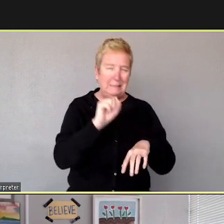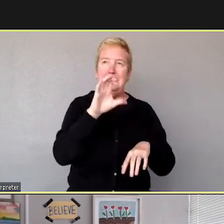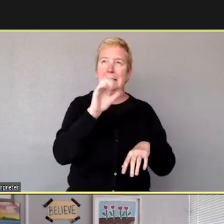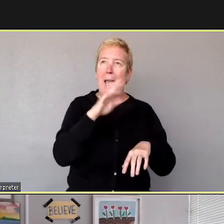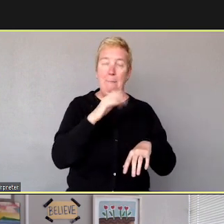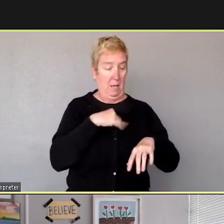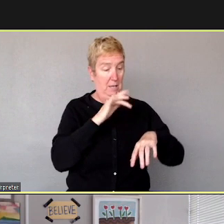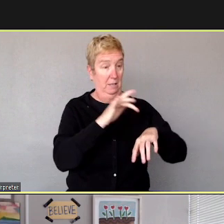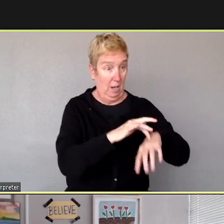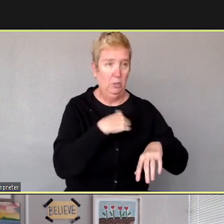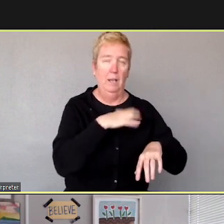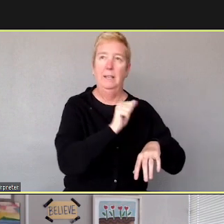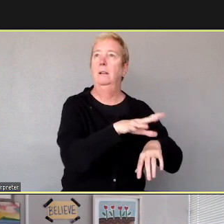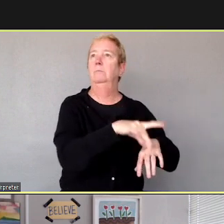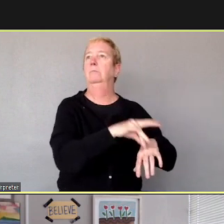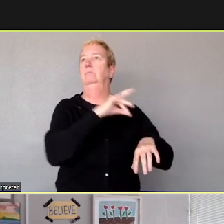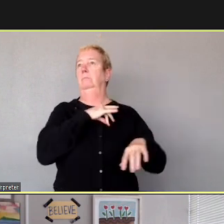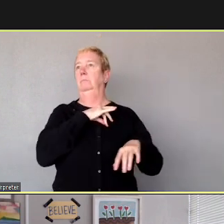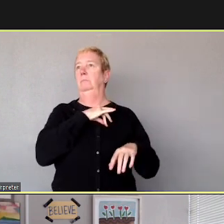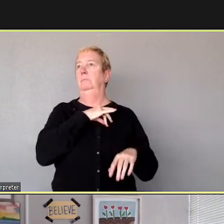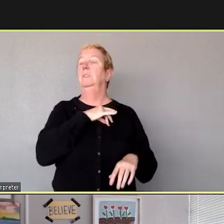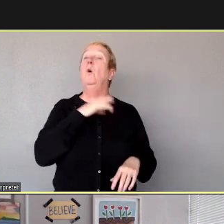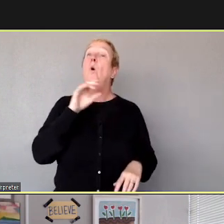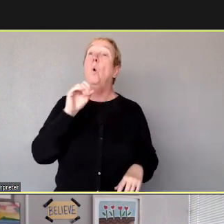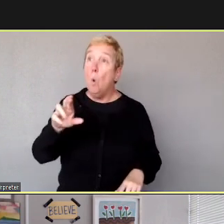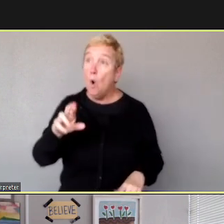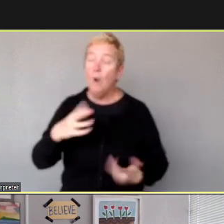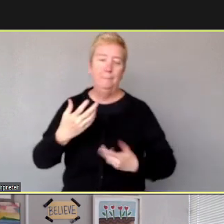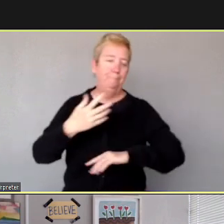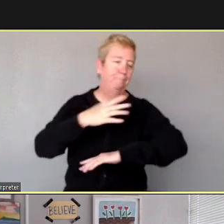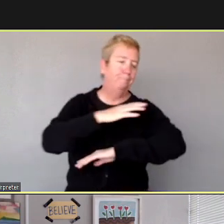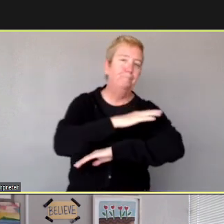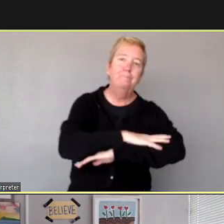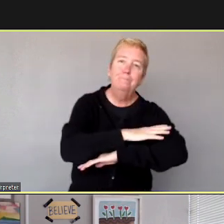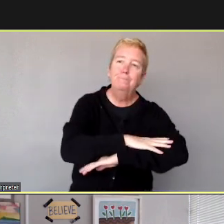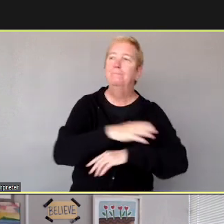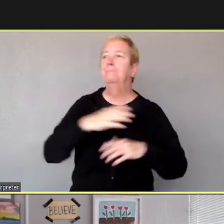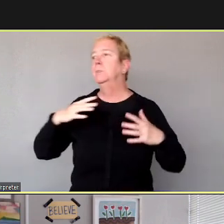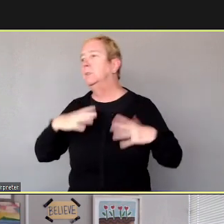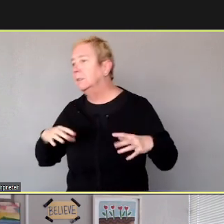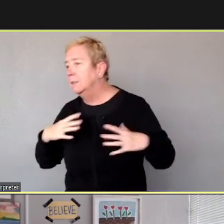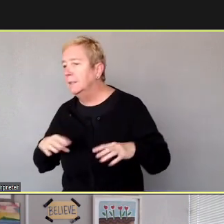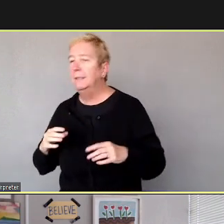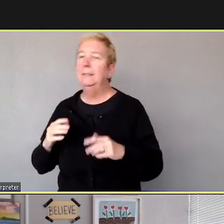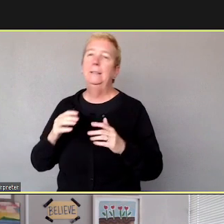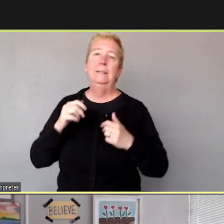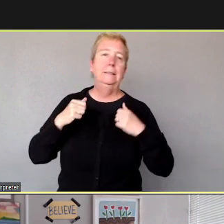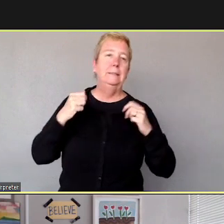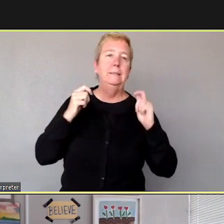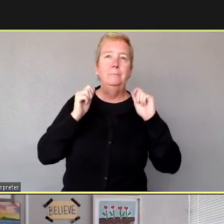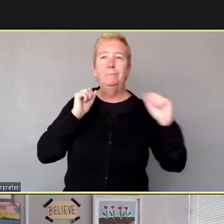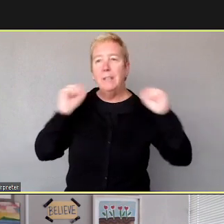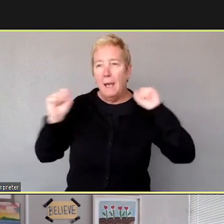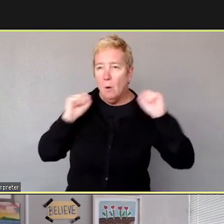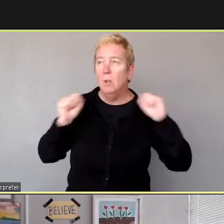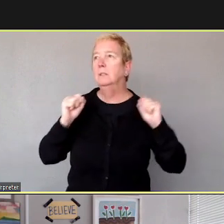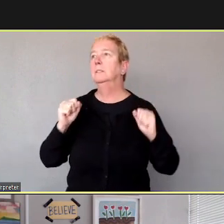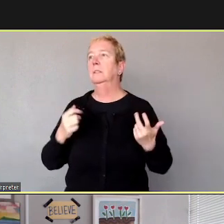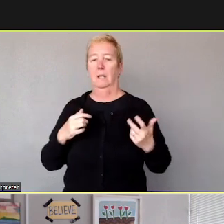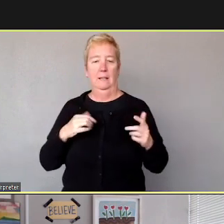get it by contacting objects or fabrics like clothing, bedding, and towels, and surfaces used by someone